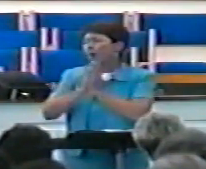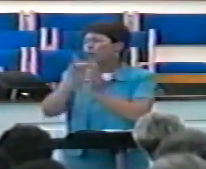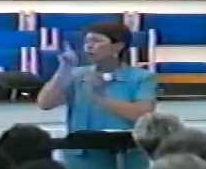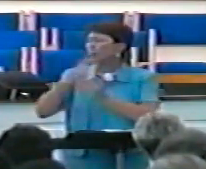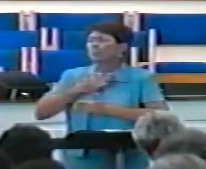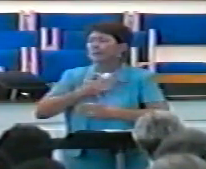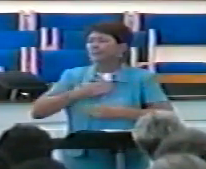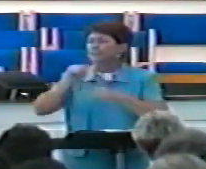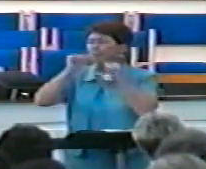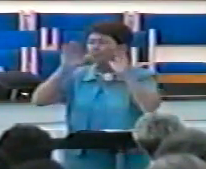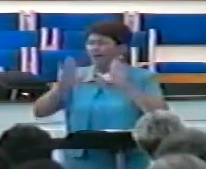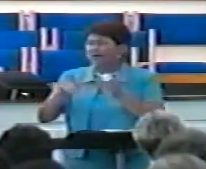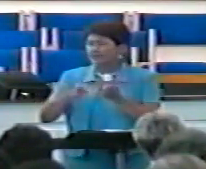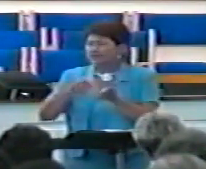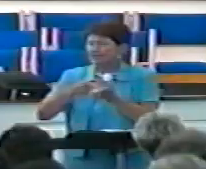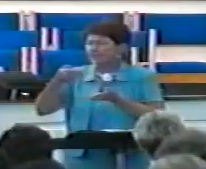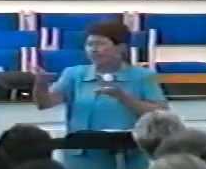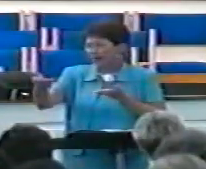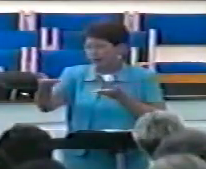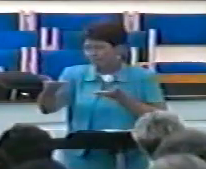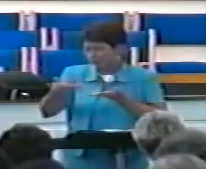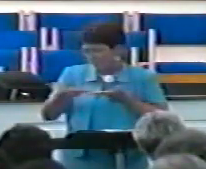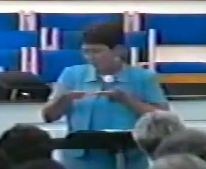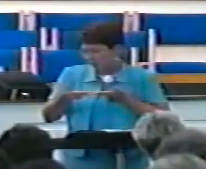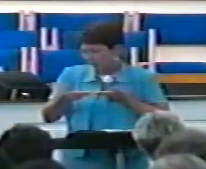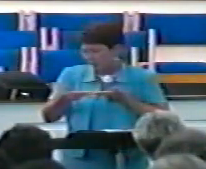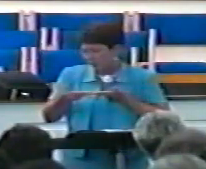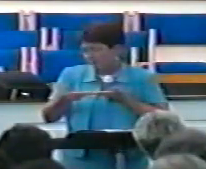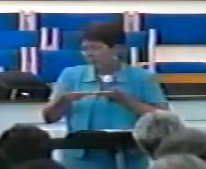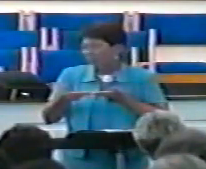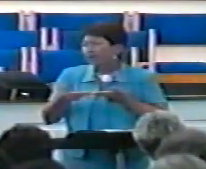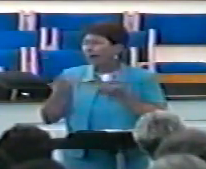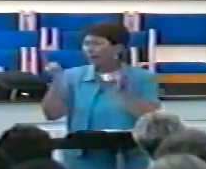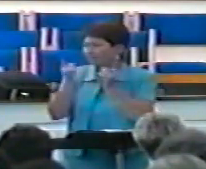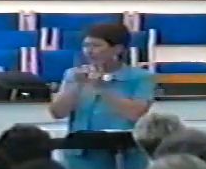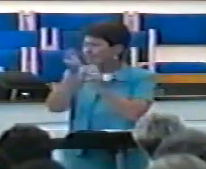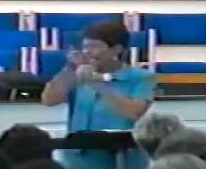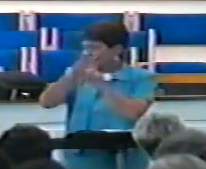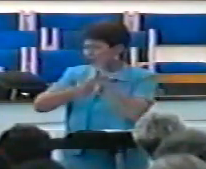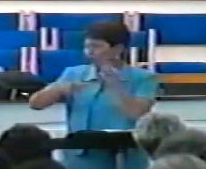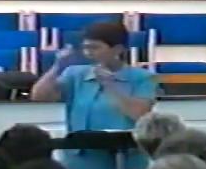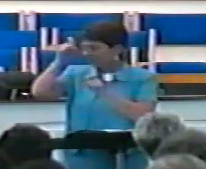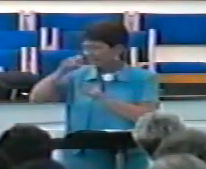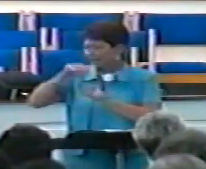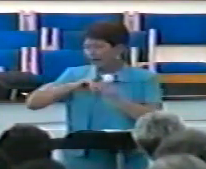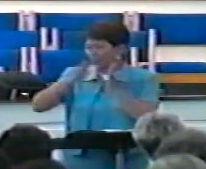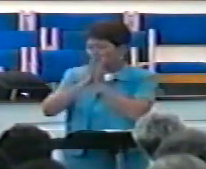this invitation now. Meet each need, I pray, for Christ's sake.